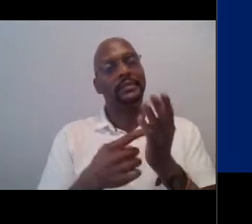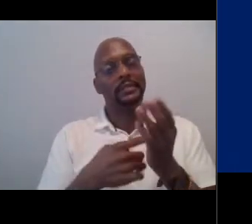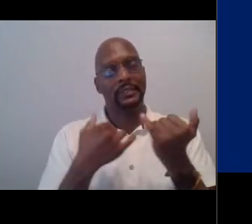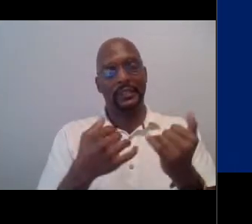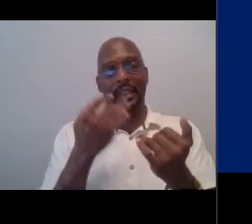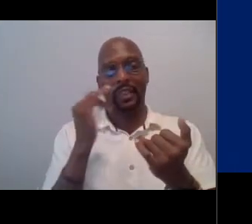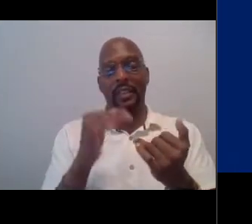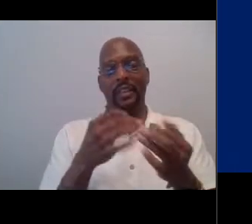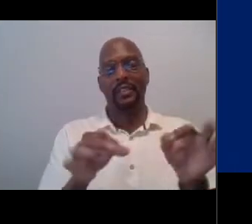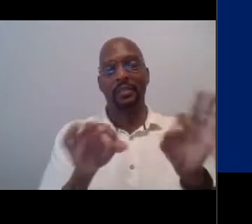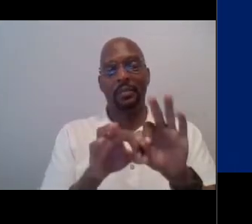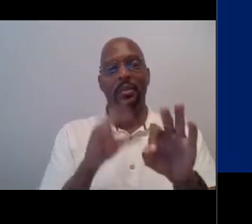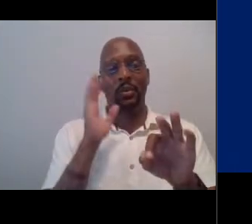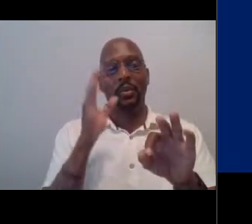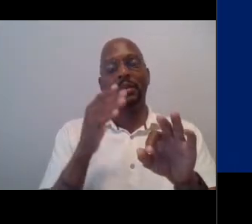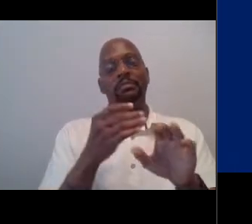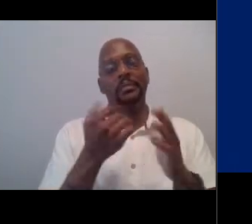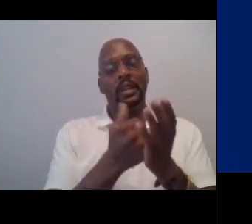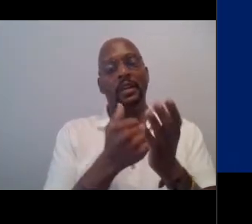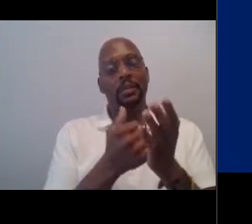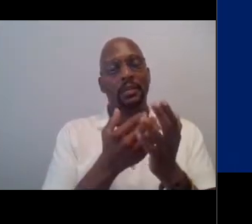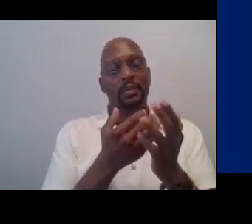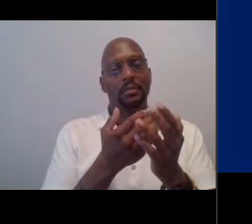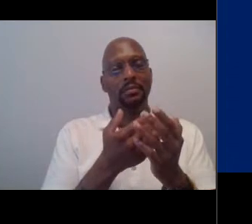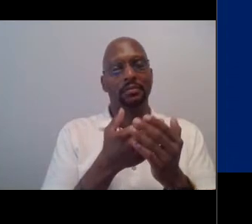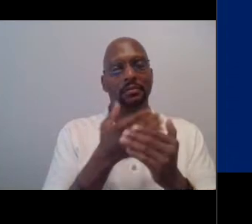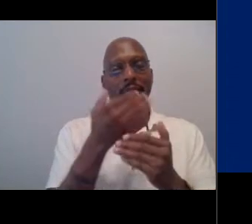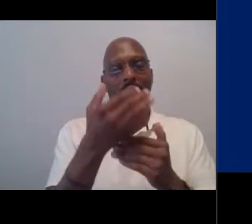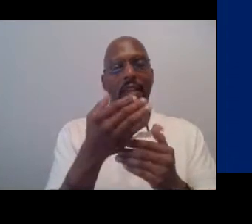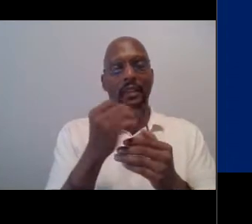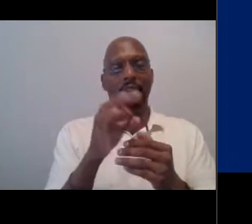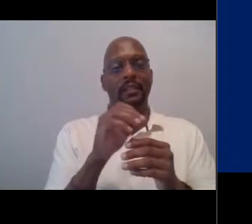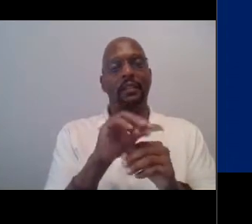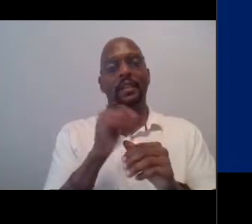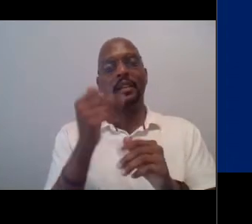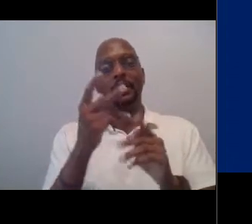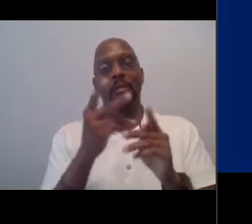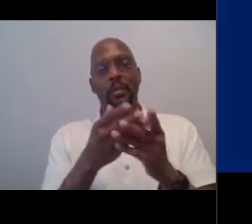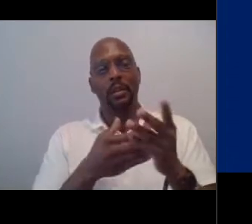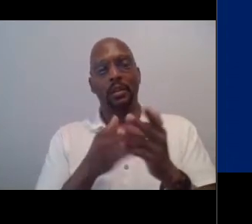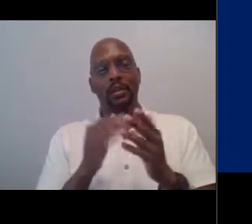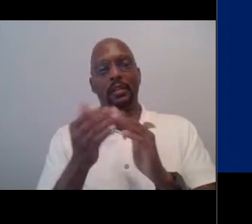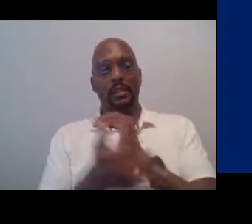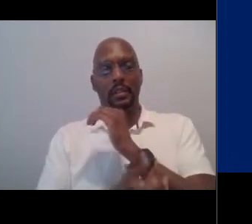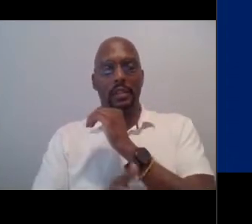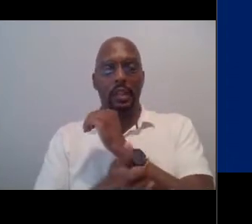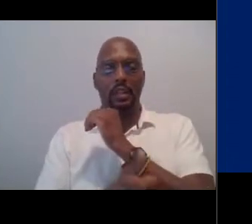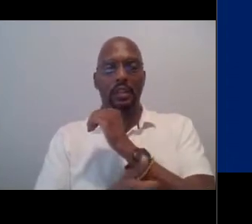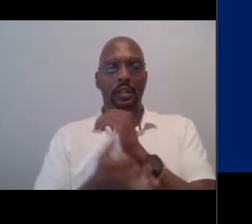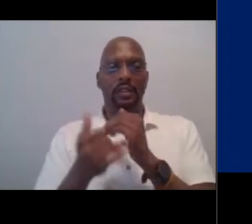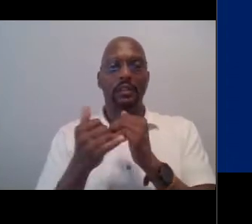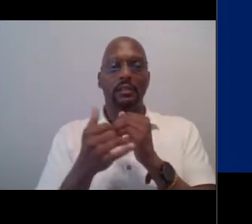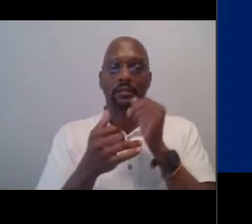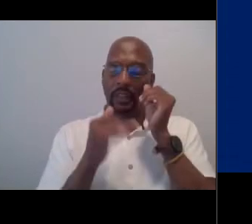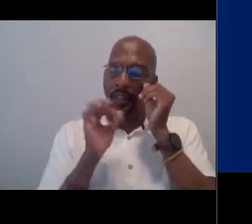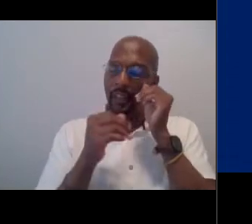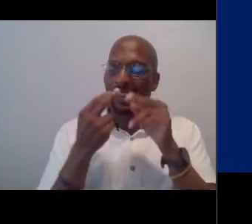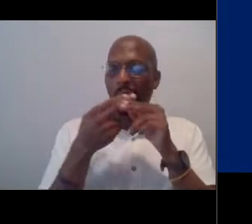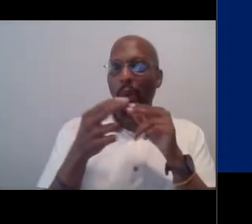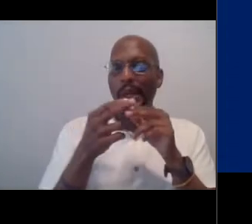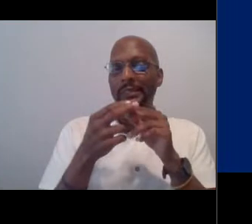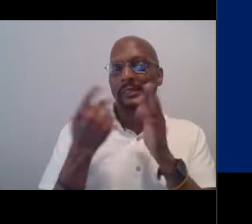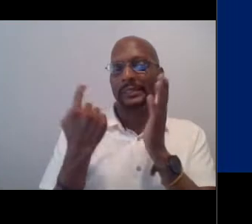I think, gets you ahead of the rest of the country. And I think that is where you line up with Justice 40. So that's a real quick version of